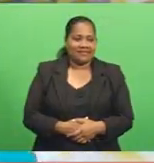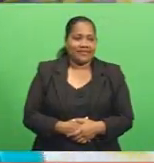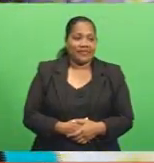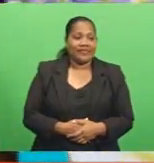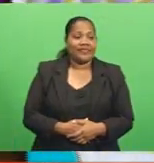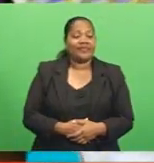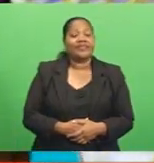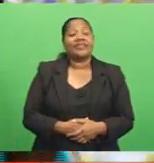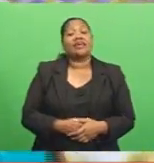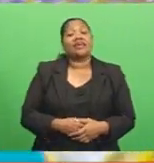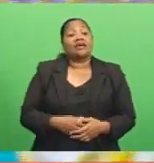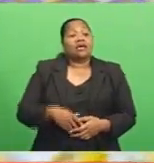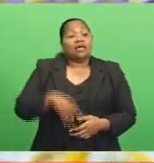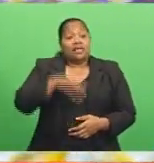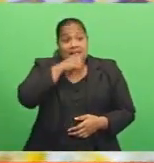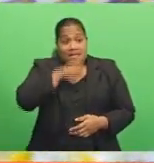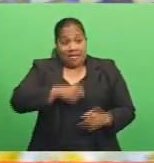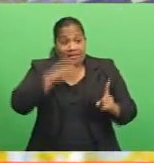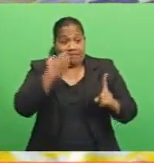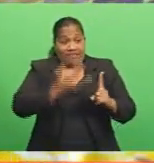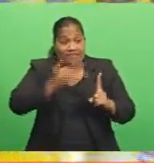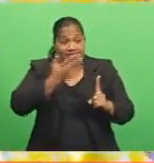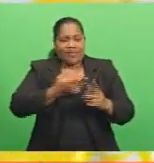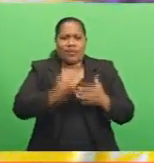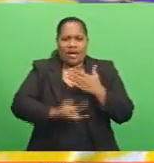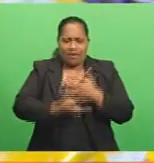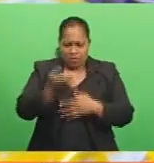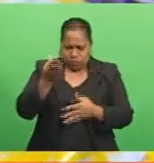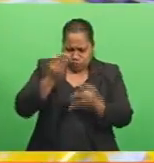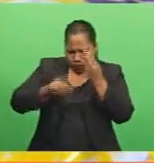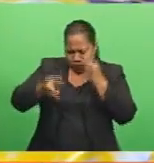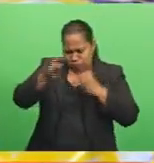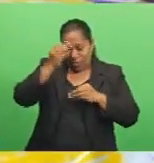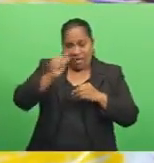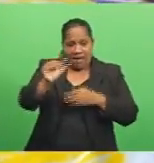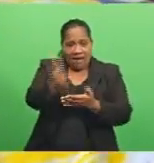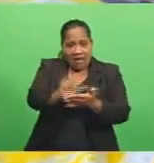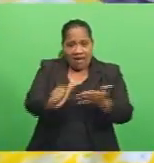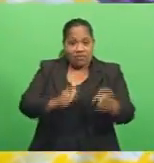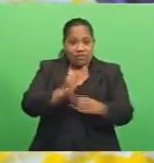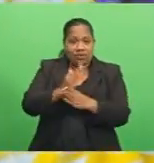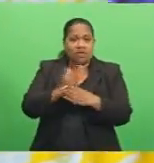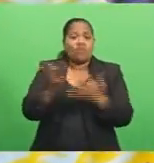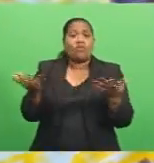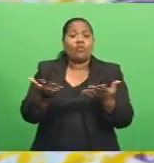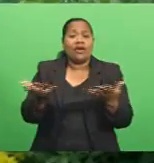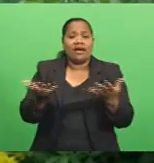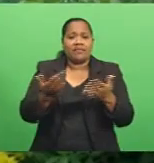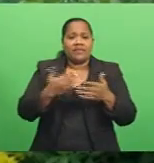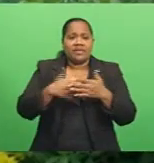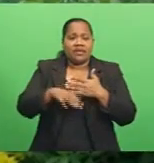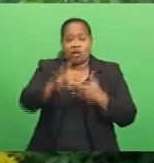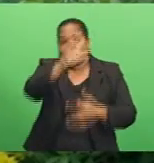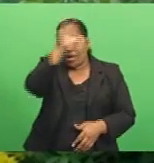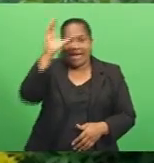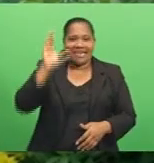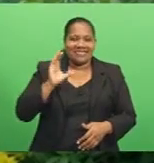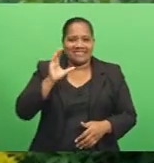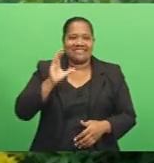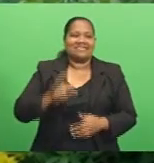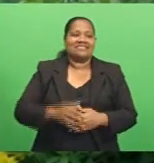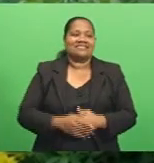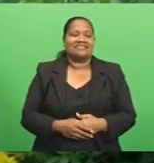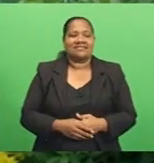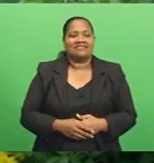Sanaila Nahuto learned this artwork during his days in the Cook Islands. I pick up these artworks so